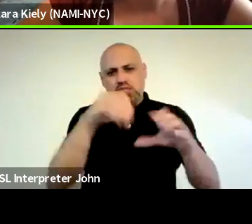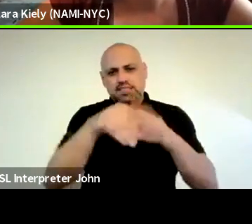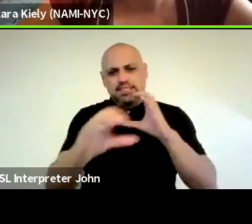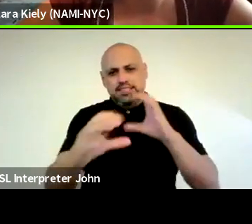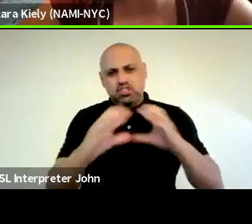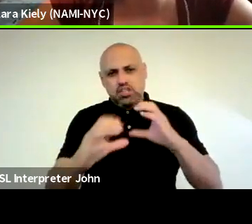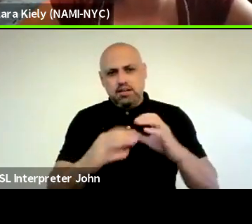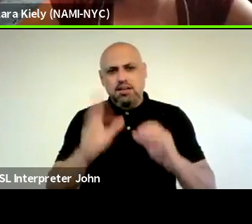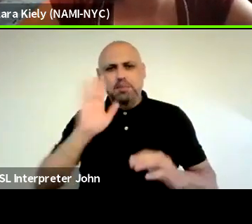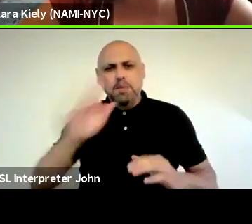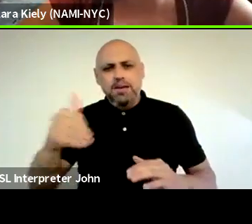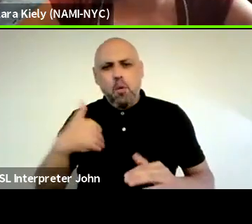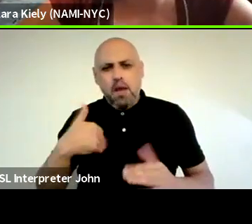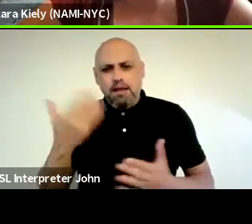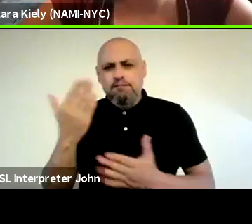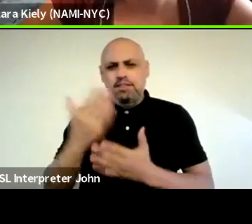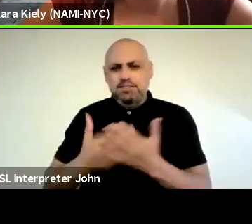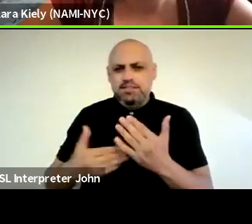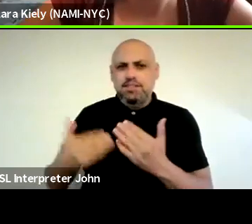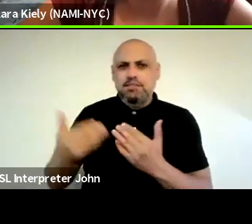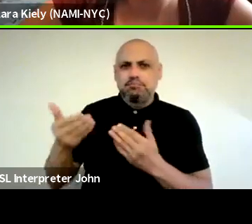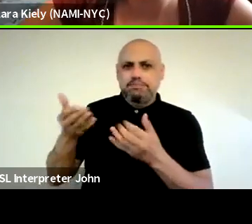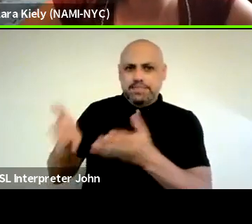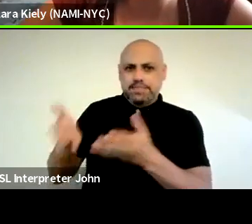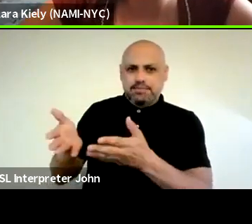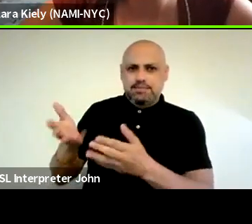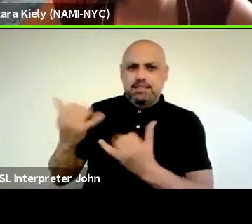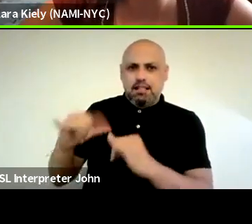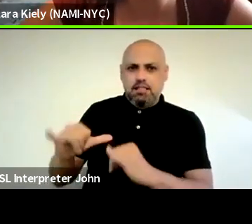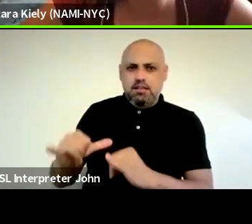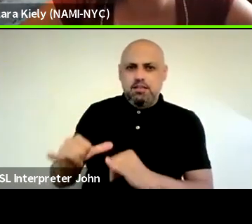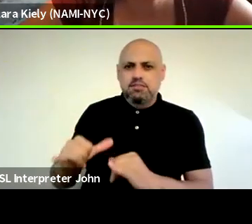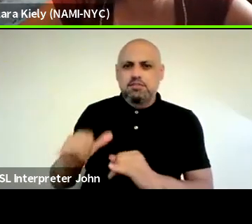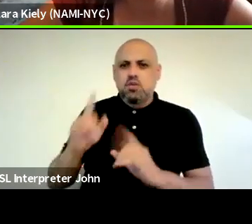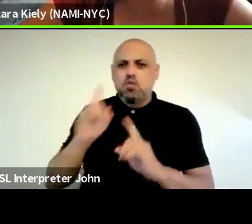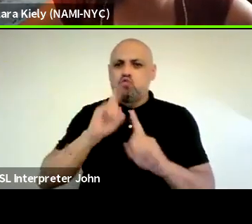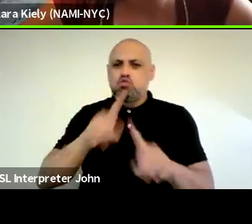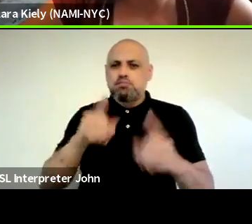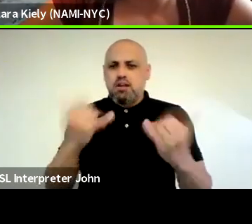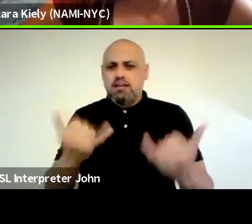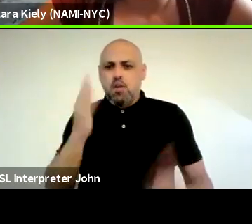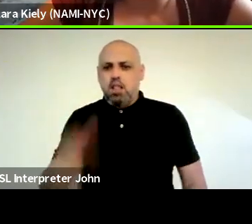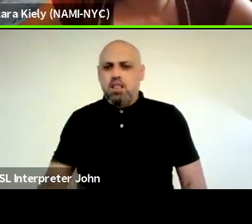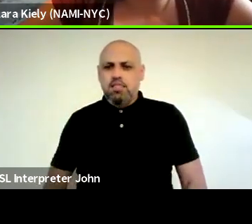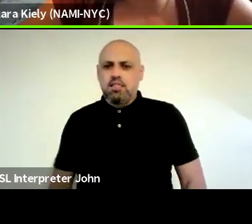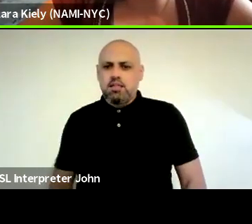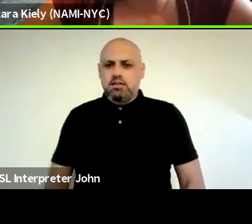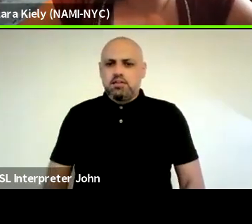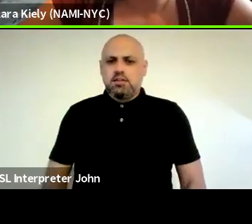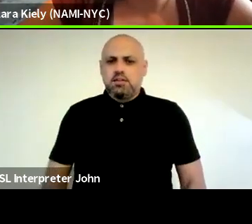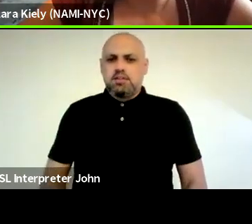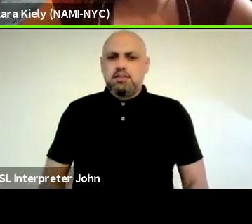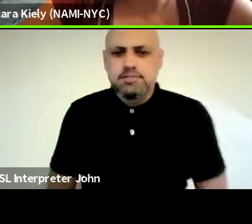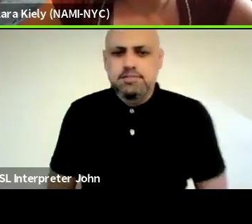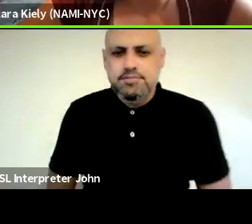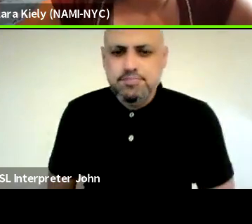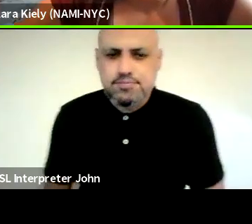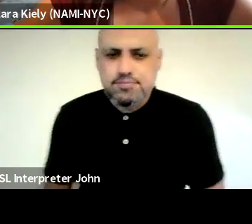but I know we have some outstanding, so I'm gonna get right to those.